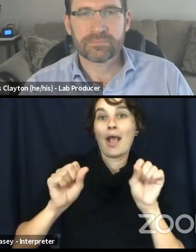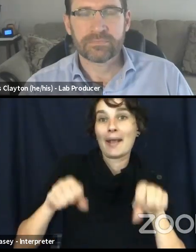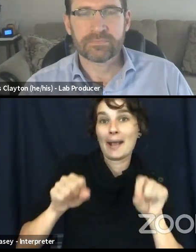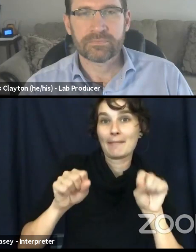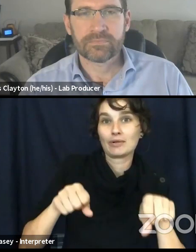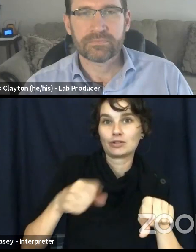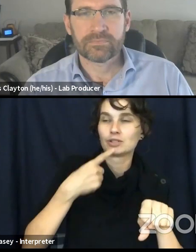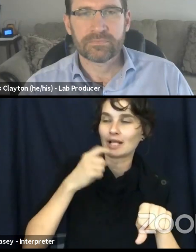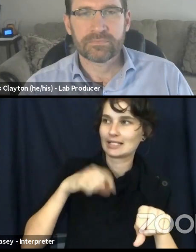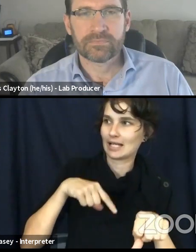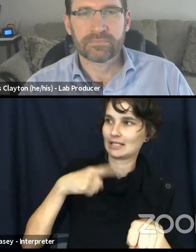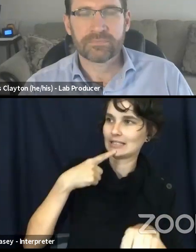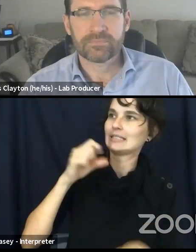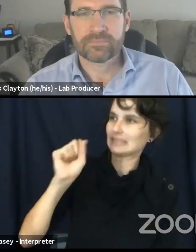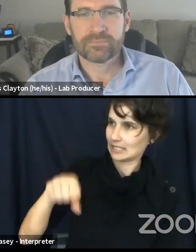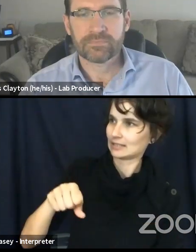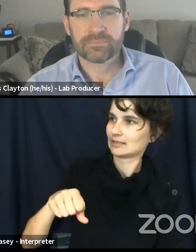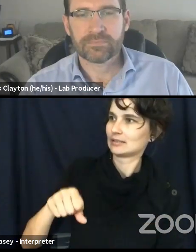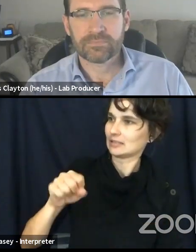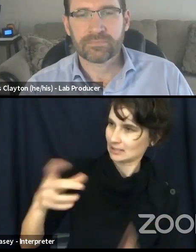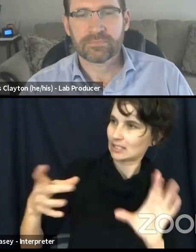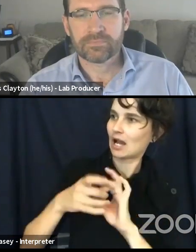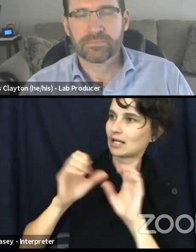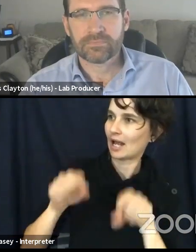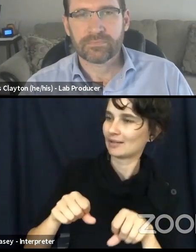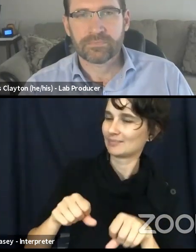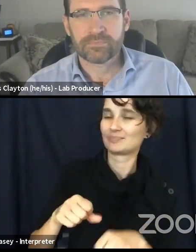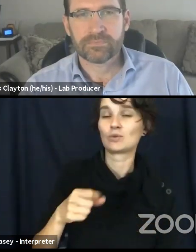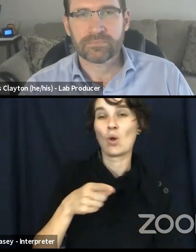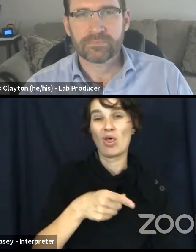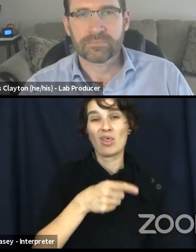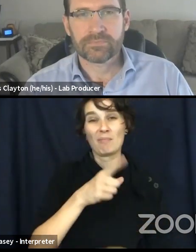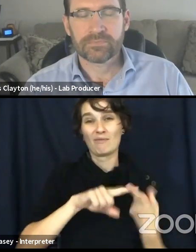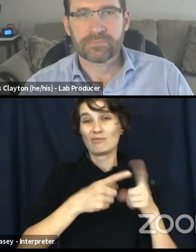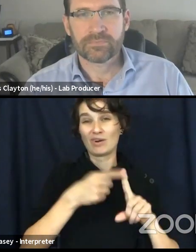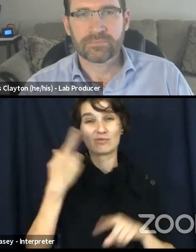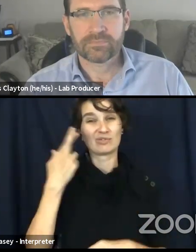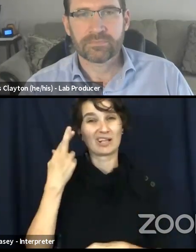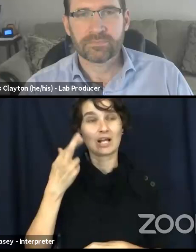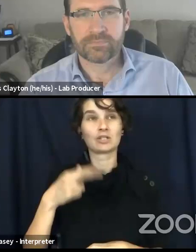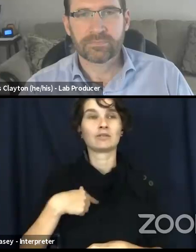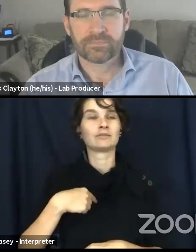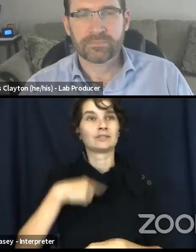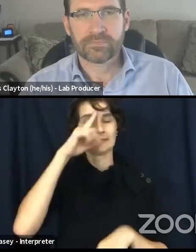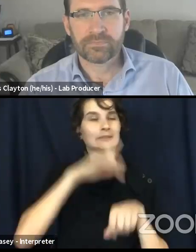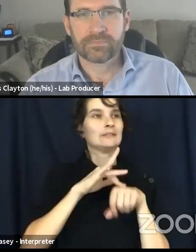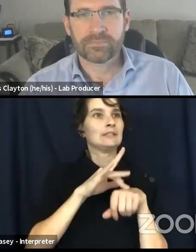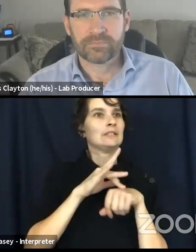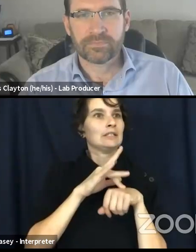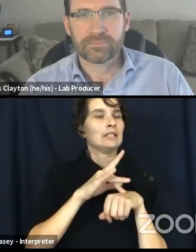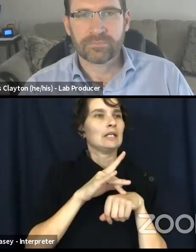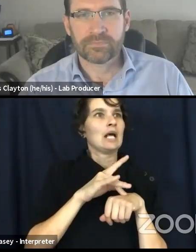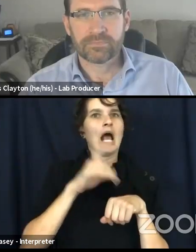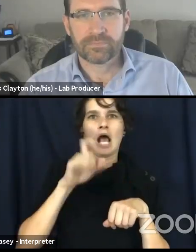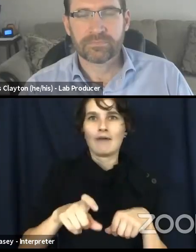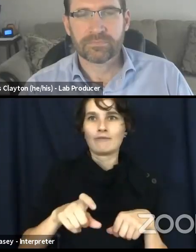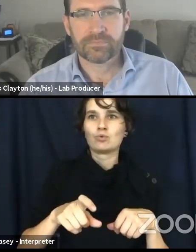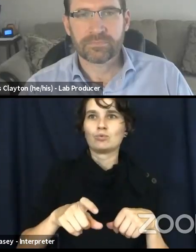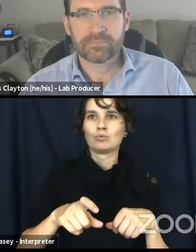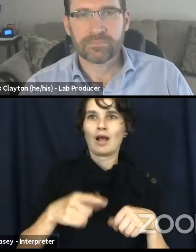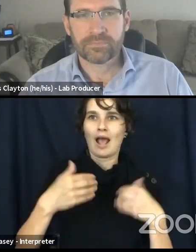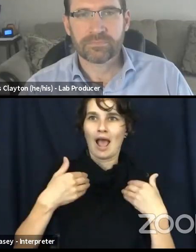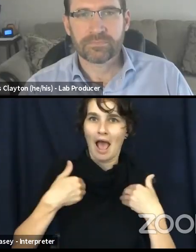that, and that she realized that she was clinging to the idea of someone physically being with you